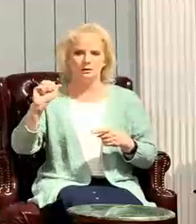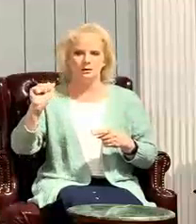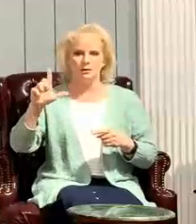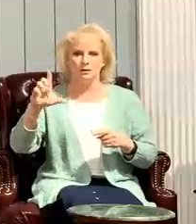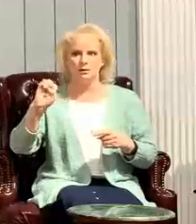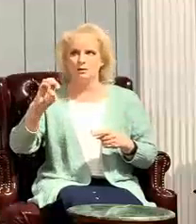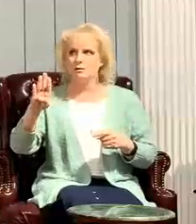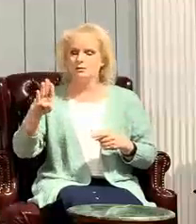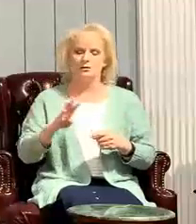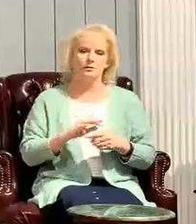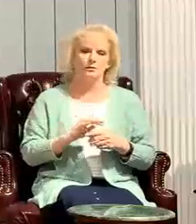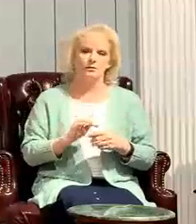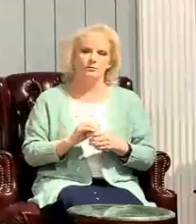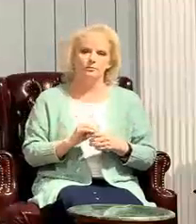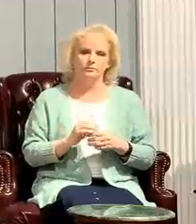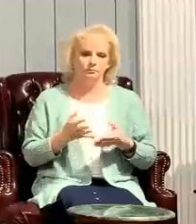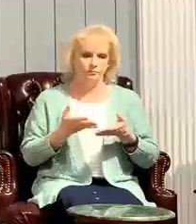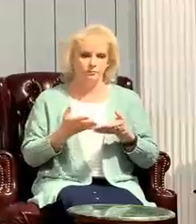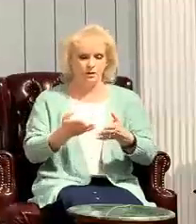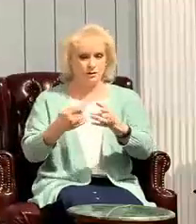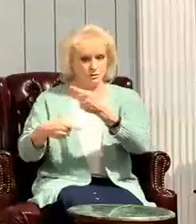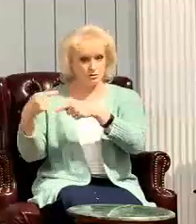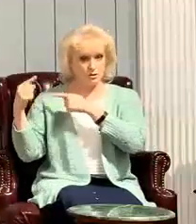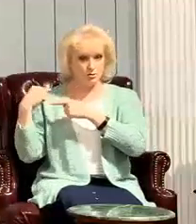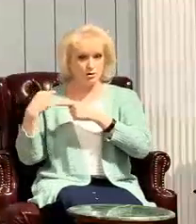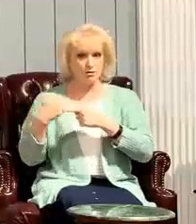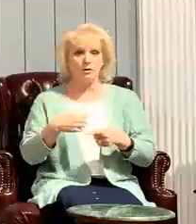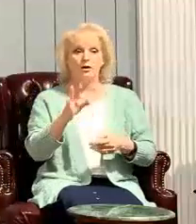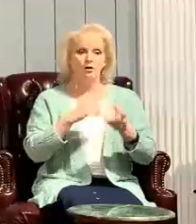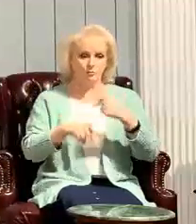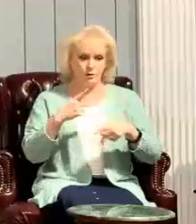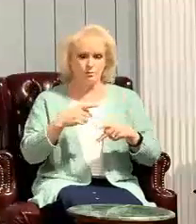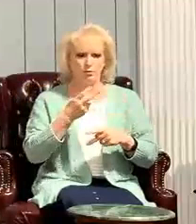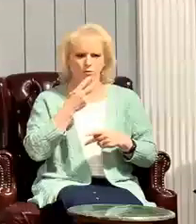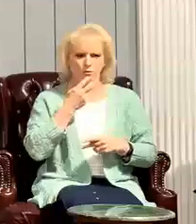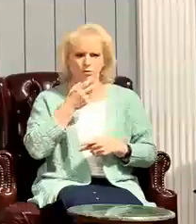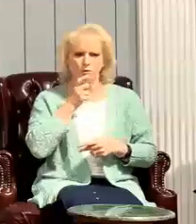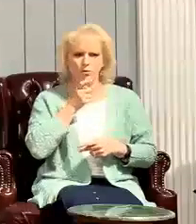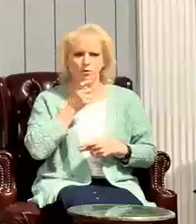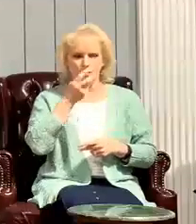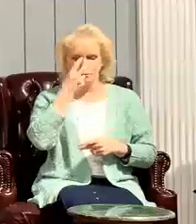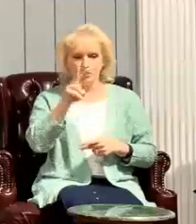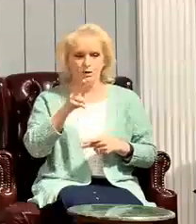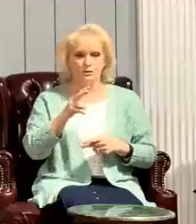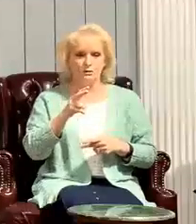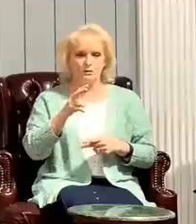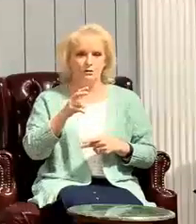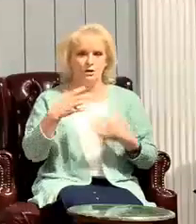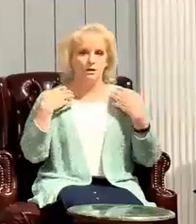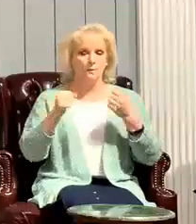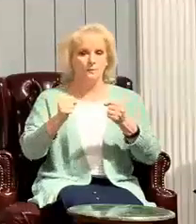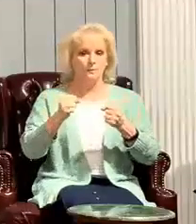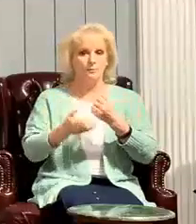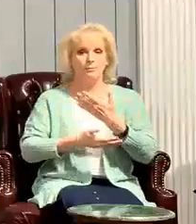the promised land as well. This is a generation of people who have witnessed the mighty hand of God again